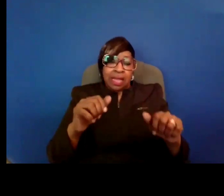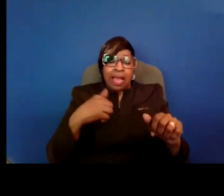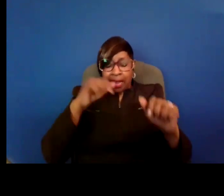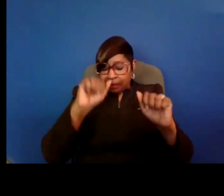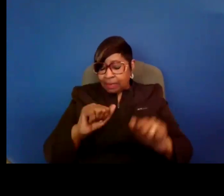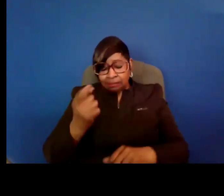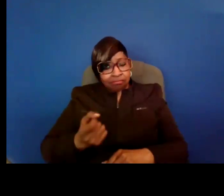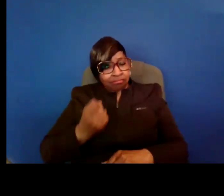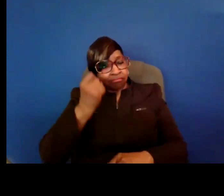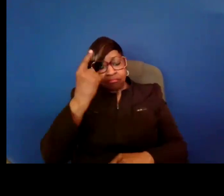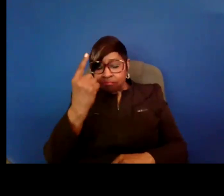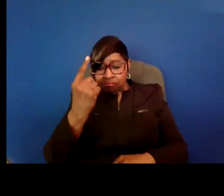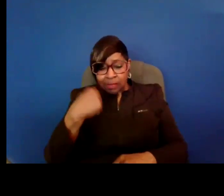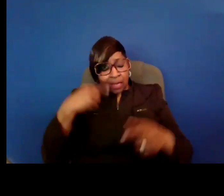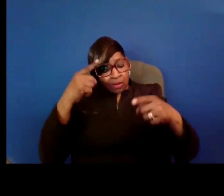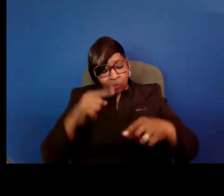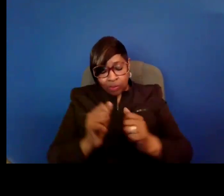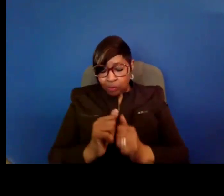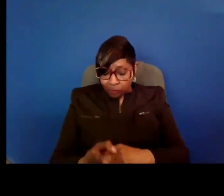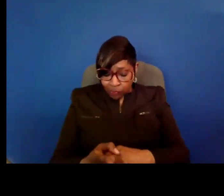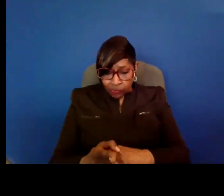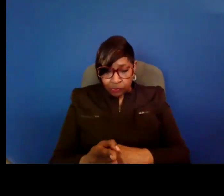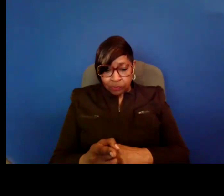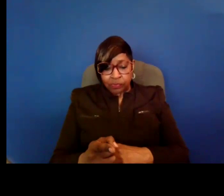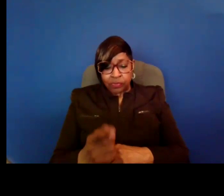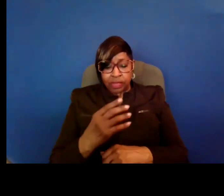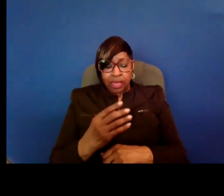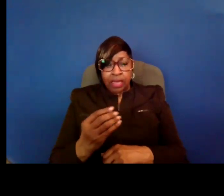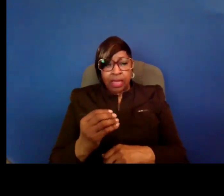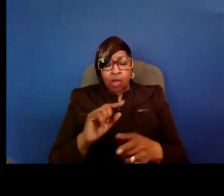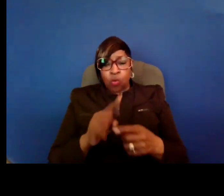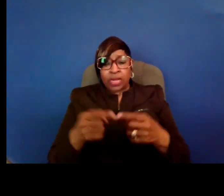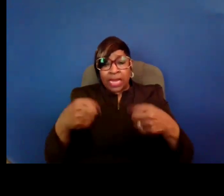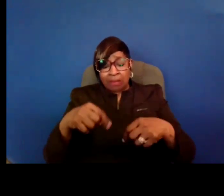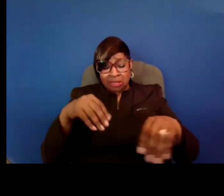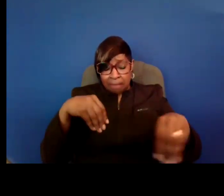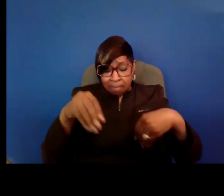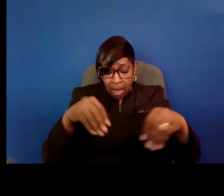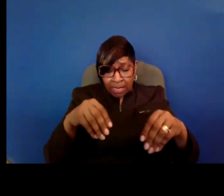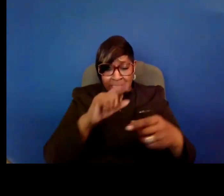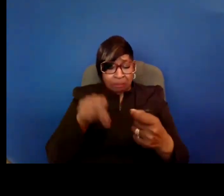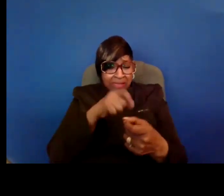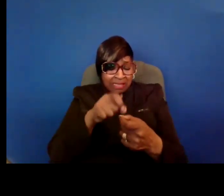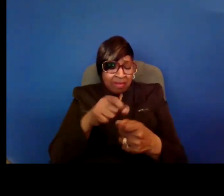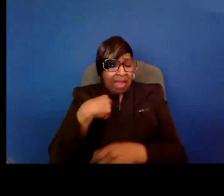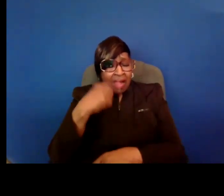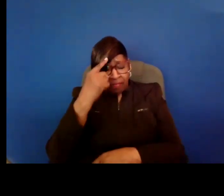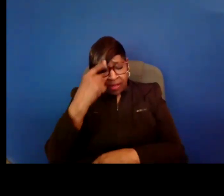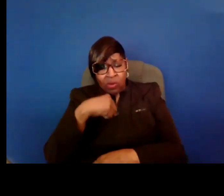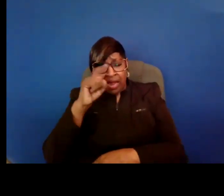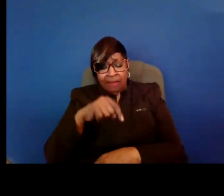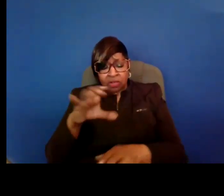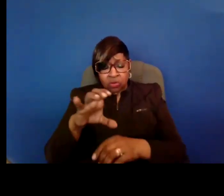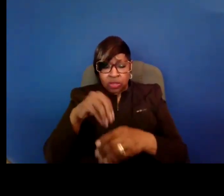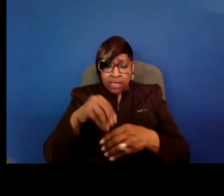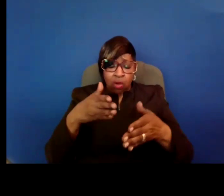you. And when it comes to marketing specifically, I think we have to do it in a